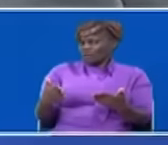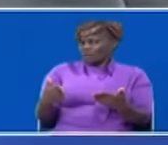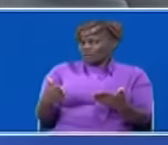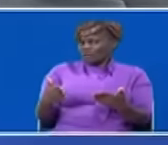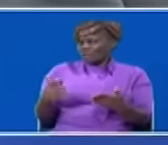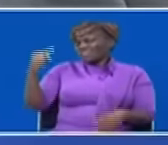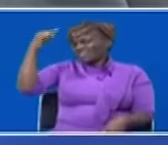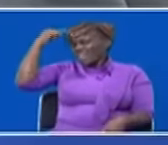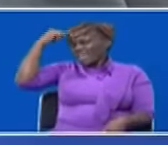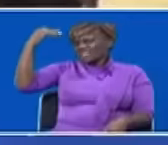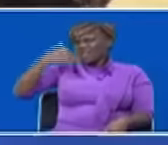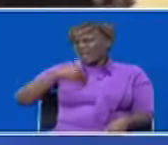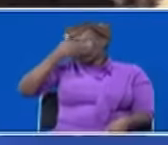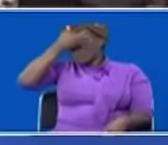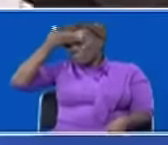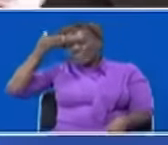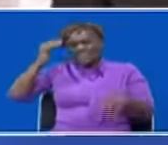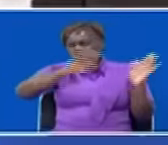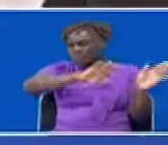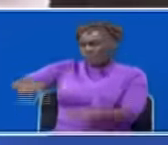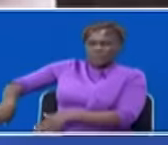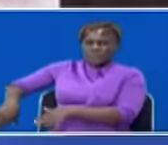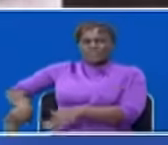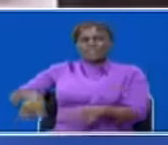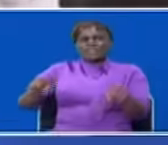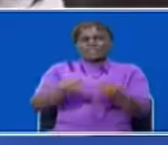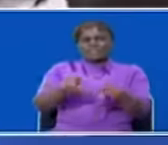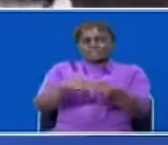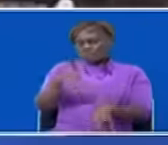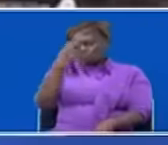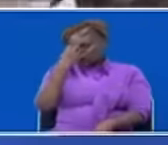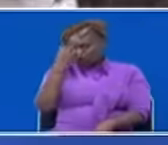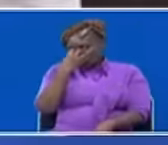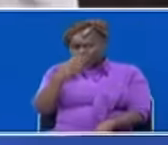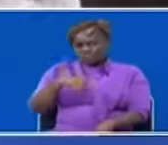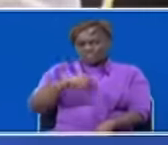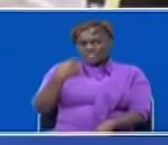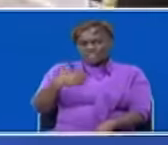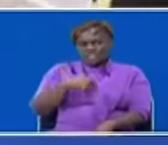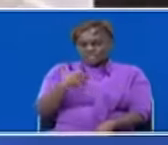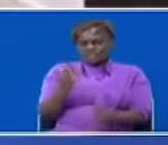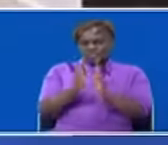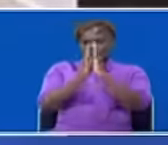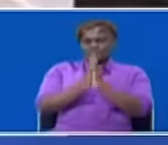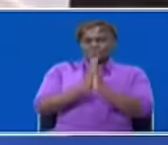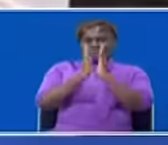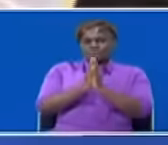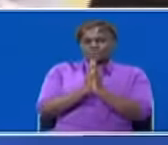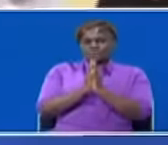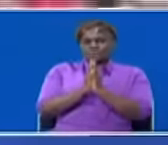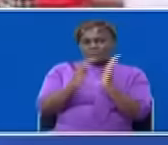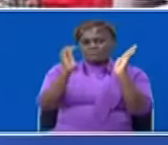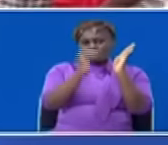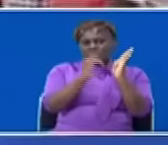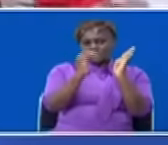It is only sensible that we forget about that. Meanwhile, the deputy president, who had attended a church service in Mwala constituency,